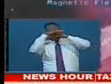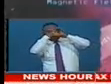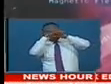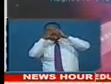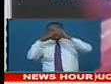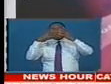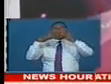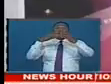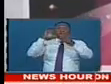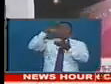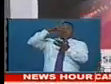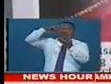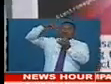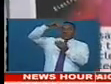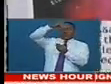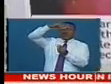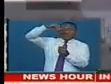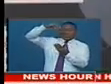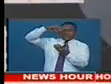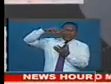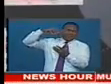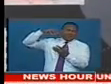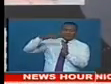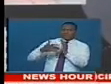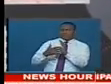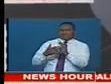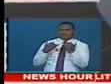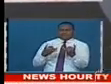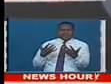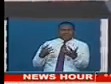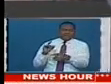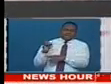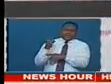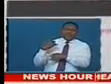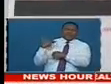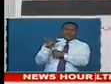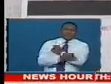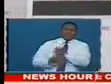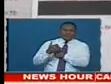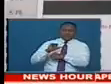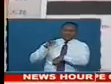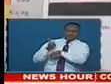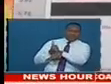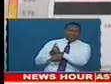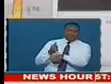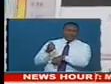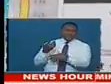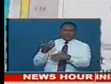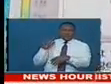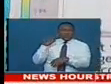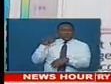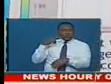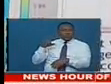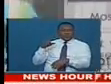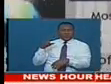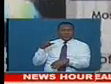exploration, astronomy, and technology, set the tone for Ghana's quest to become the first country to establish the